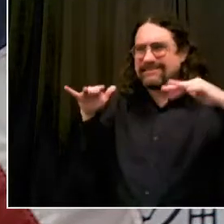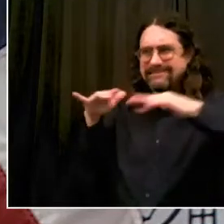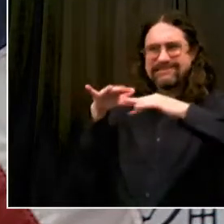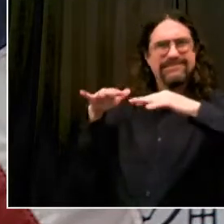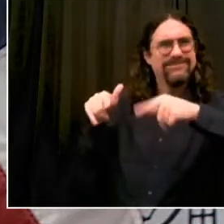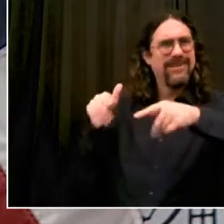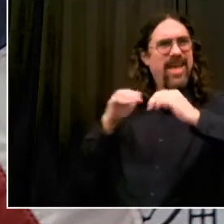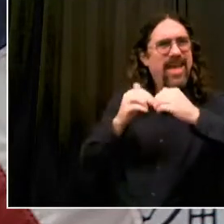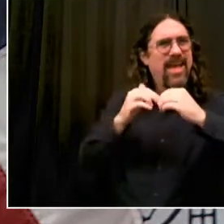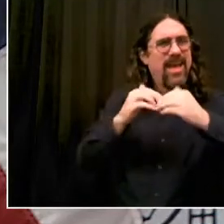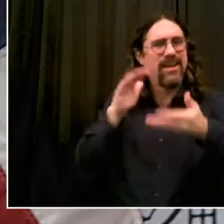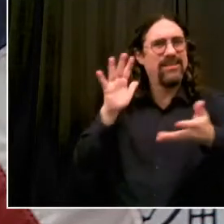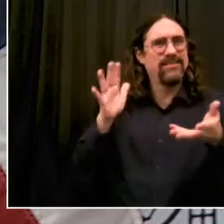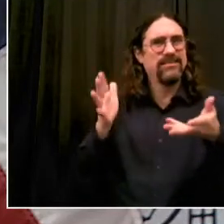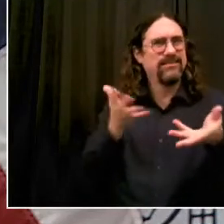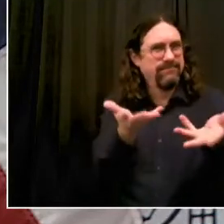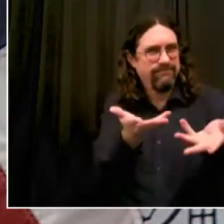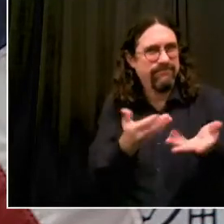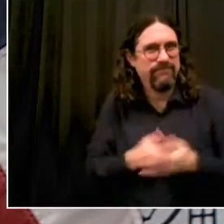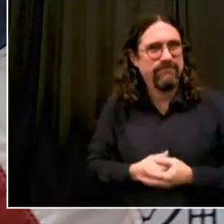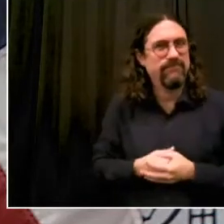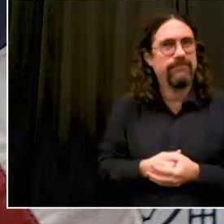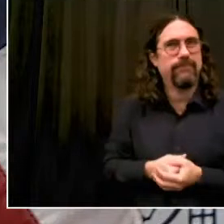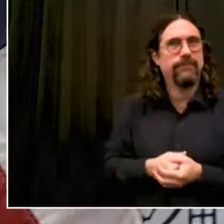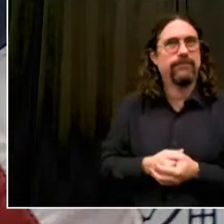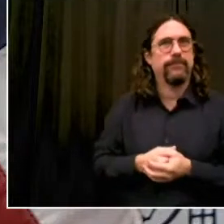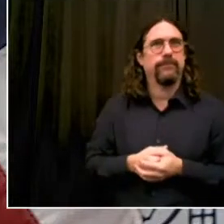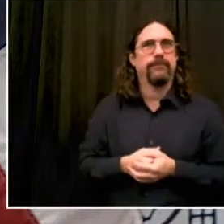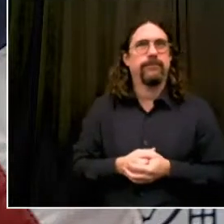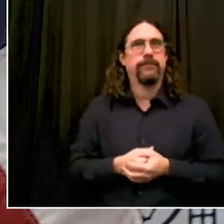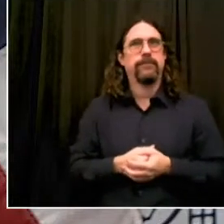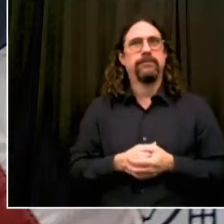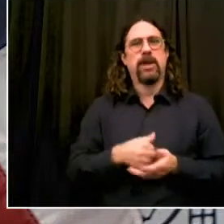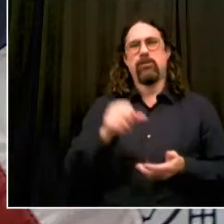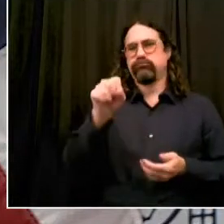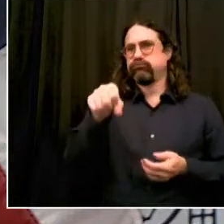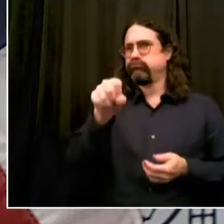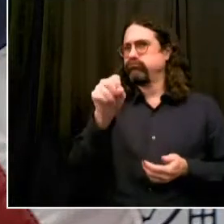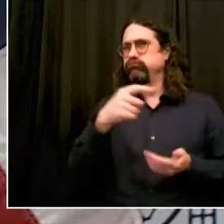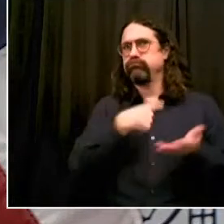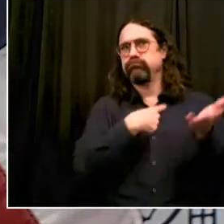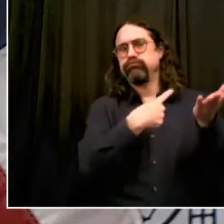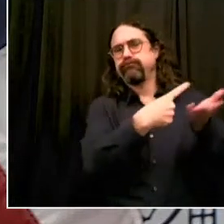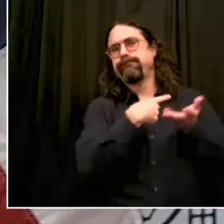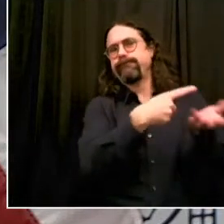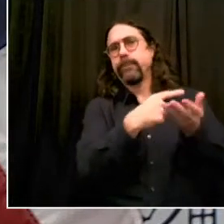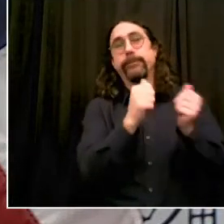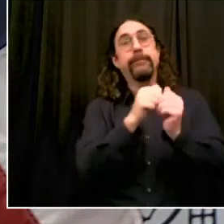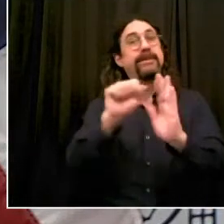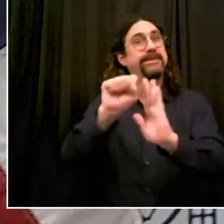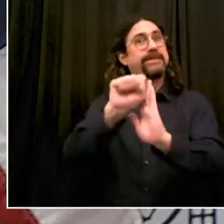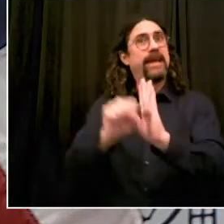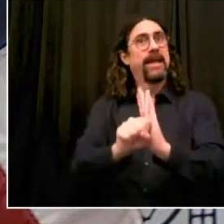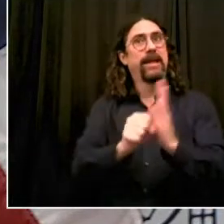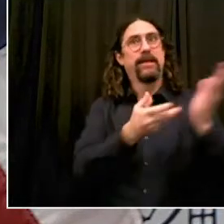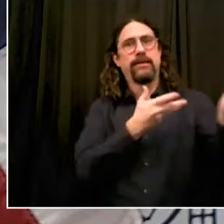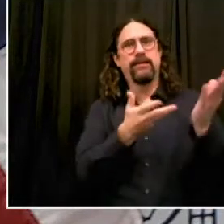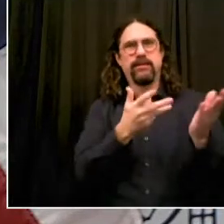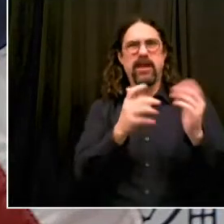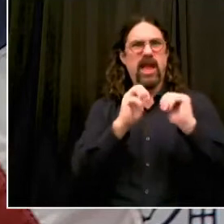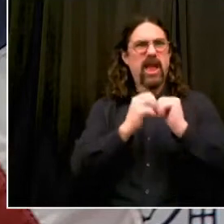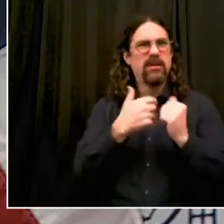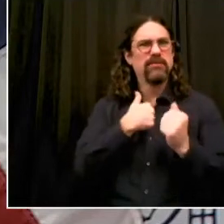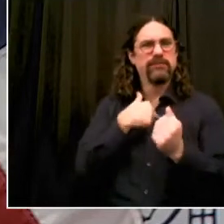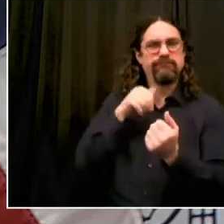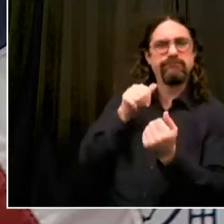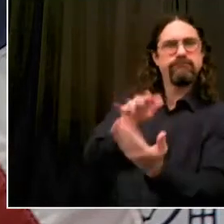ticketing plan. Details will be announced later on, today or tomorrow. And the idea